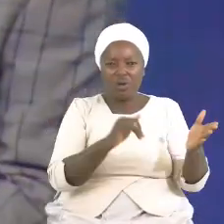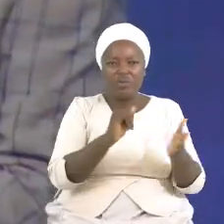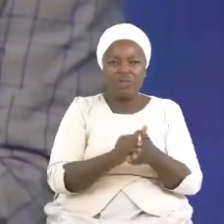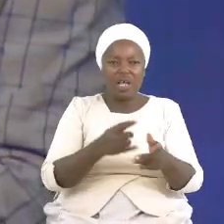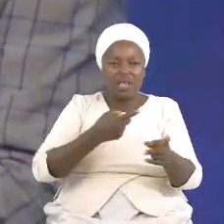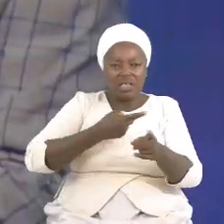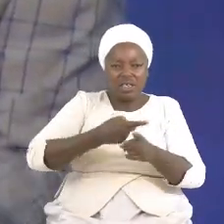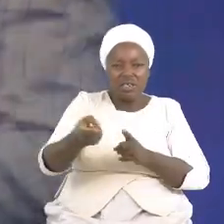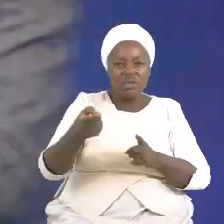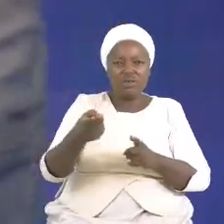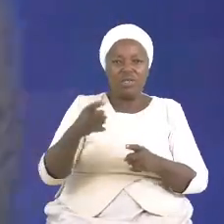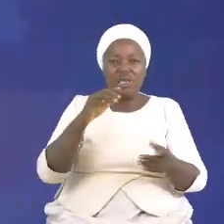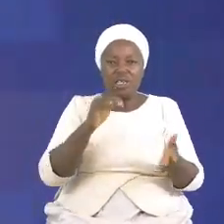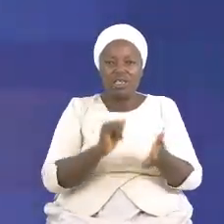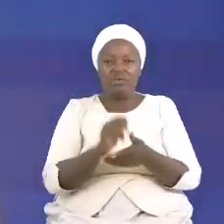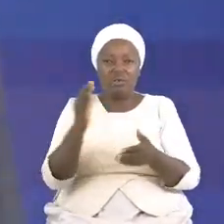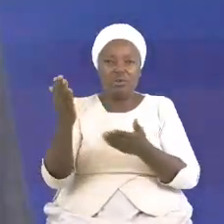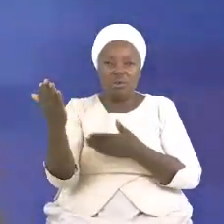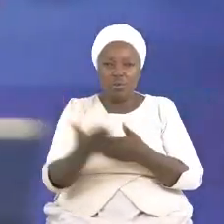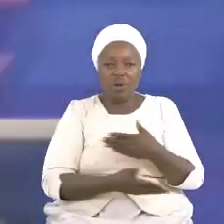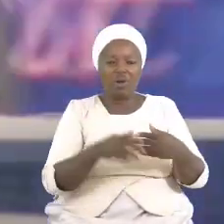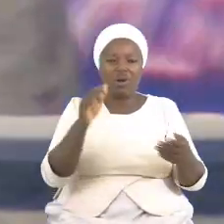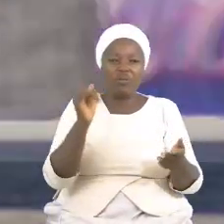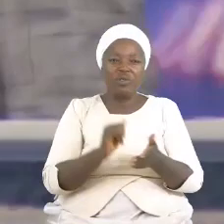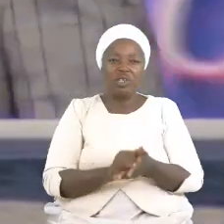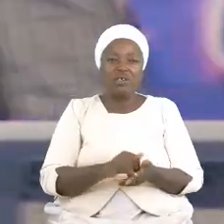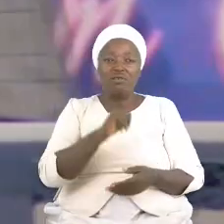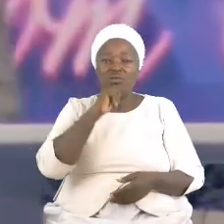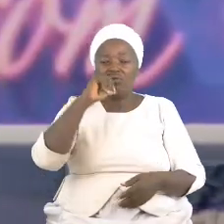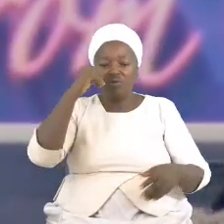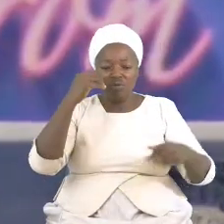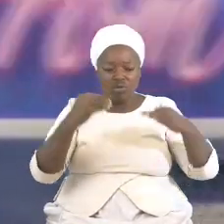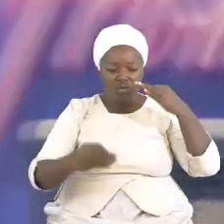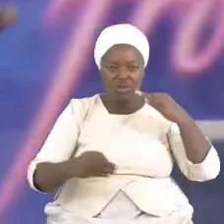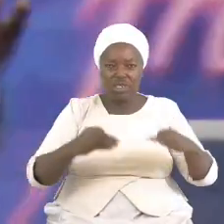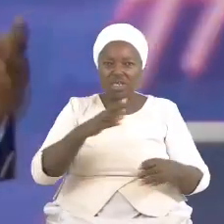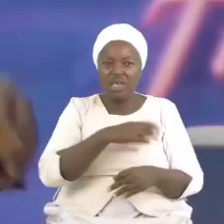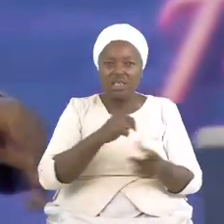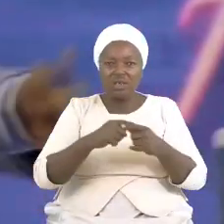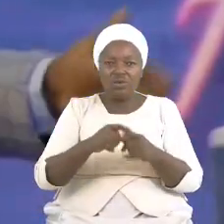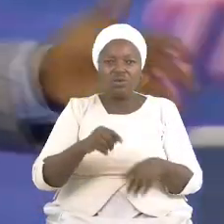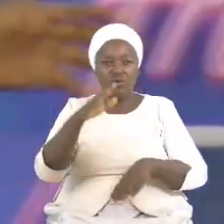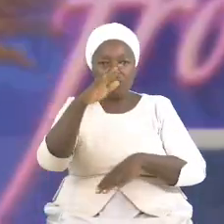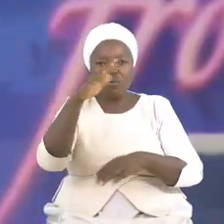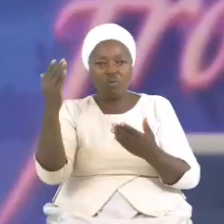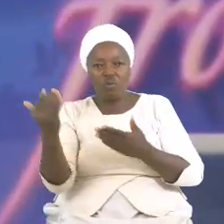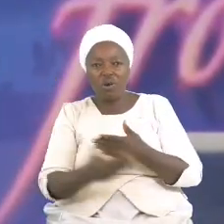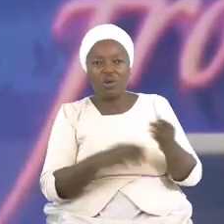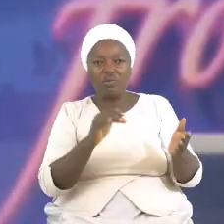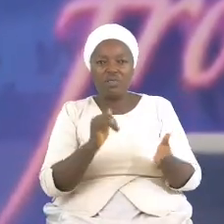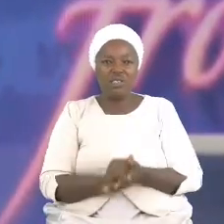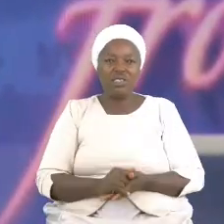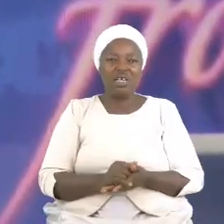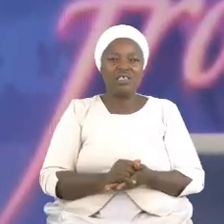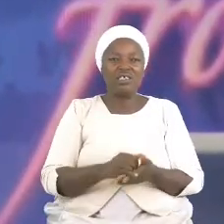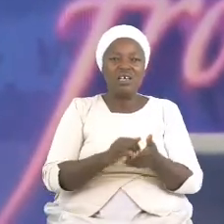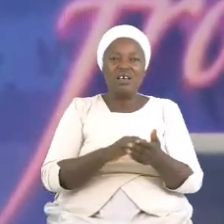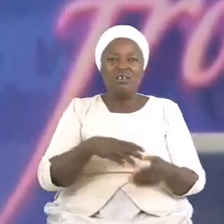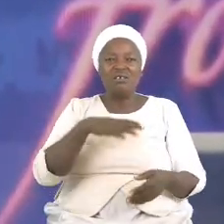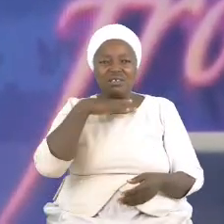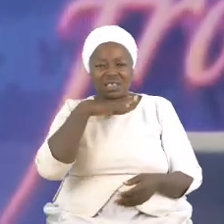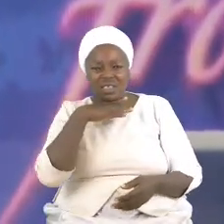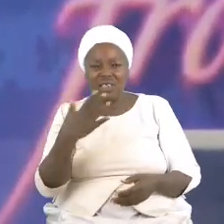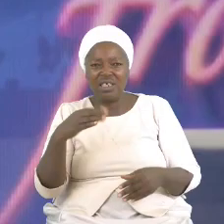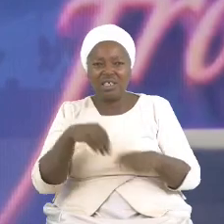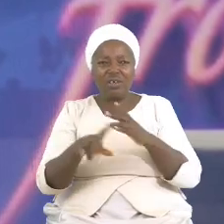welcomed that injustice, you have welcomed that infirmity, it's like it's there,